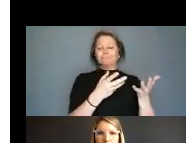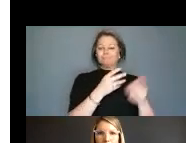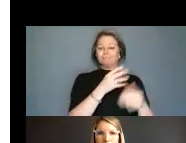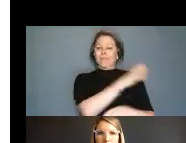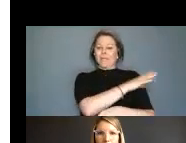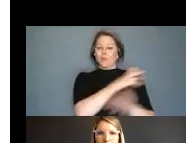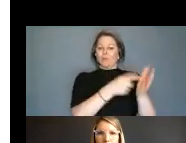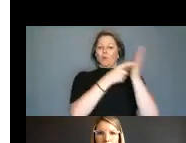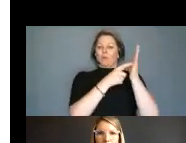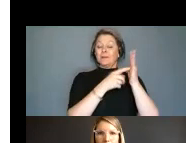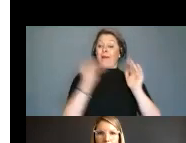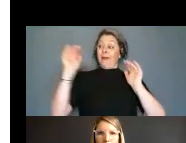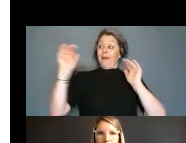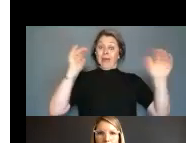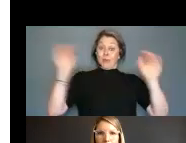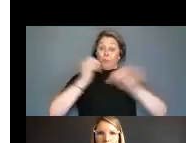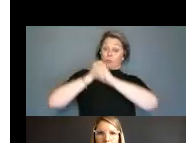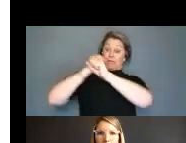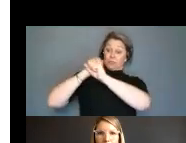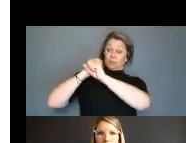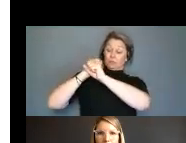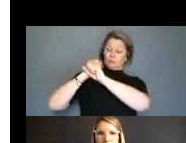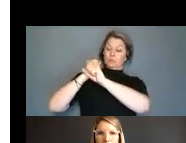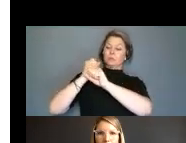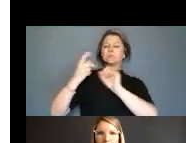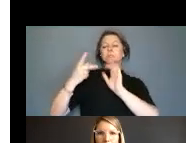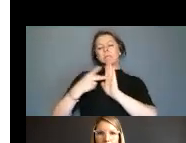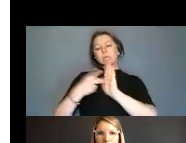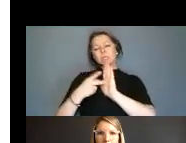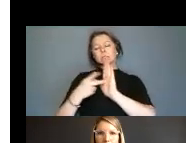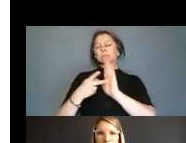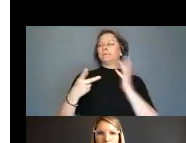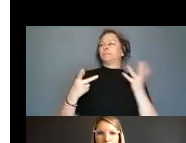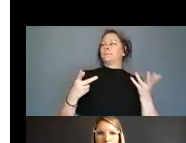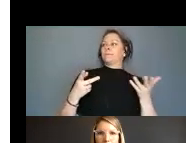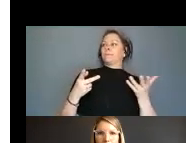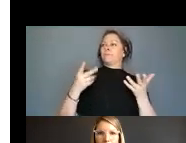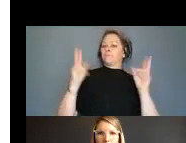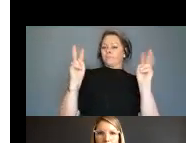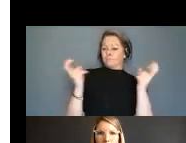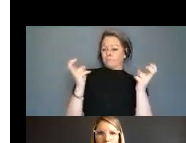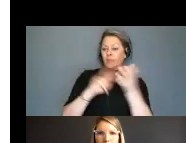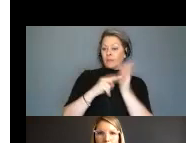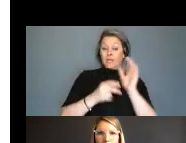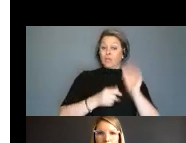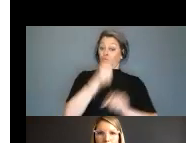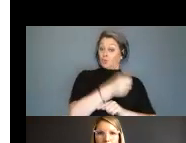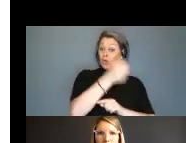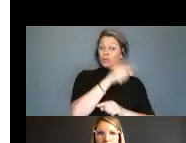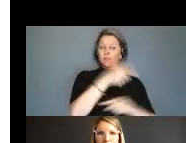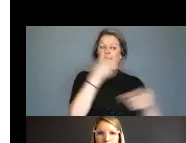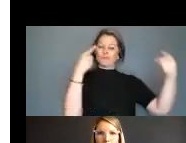With adult protection, there's a second, I guess, safeguard in that a judge has to agree with that clinical